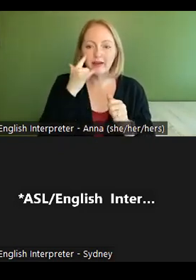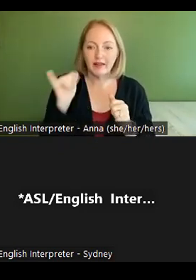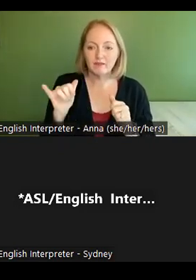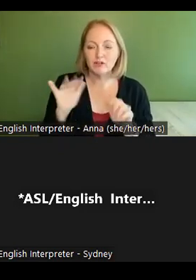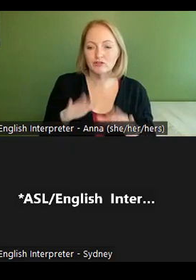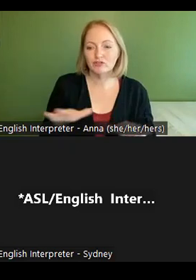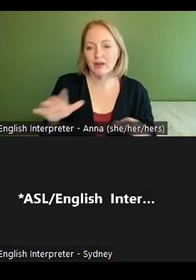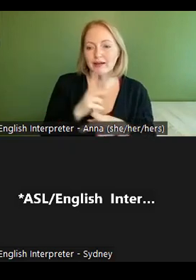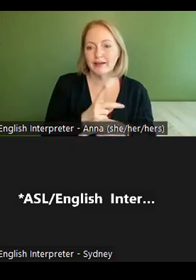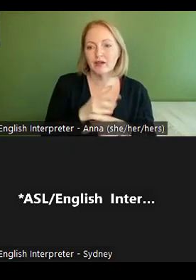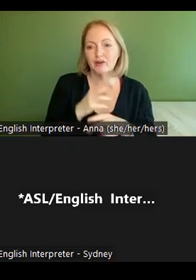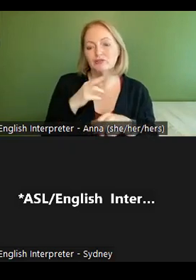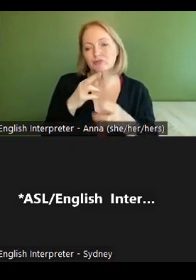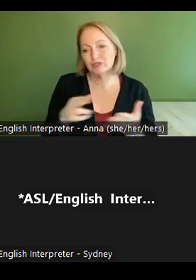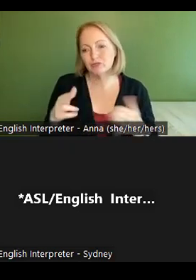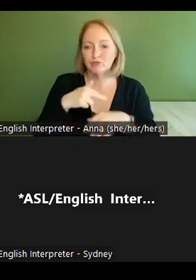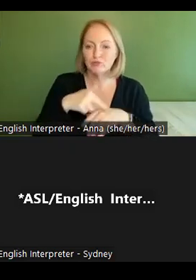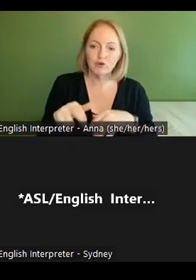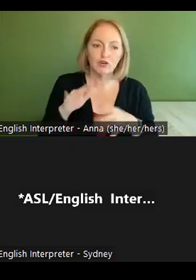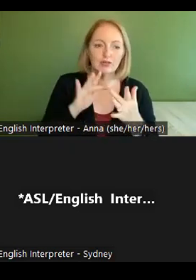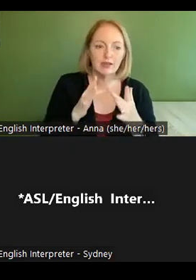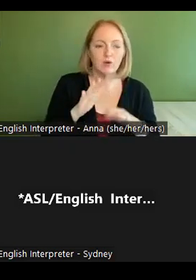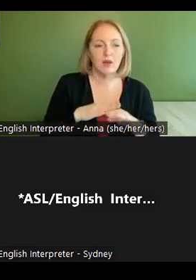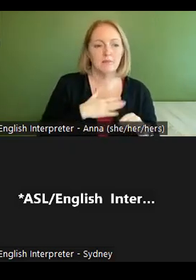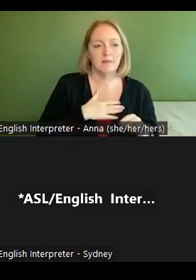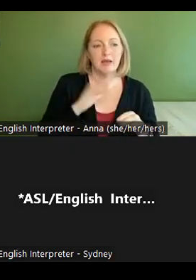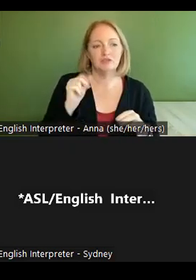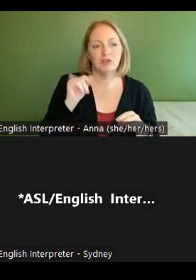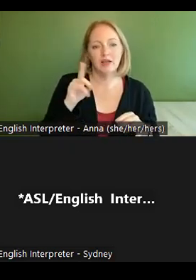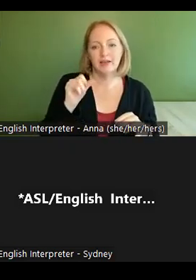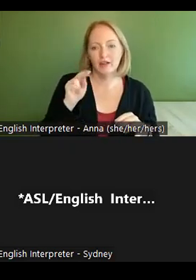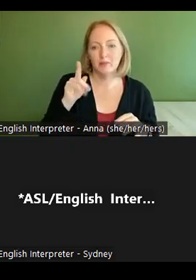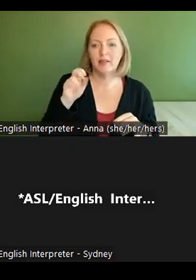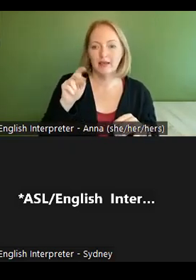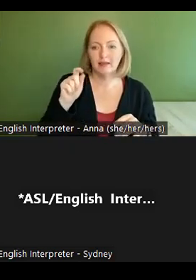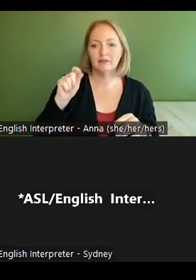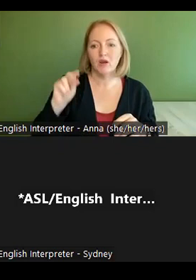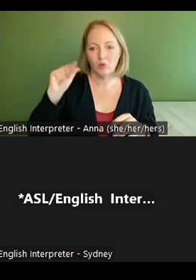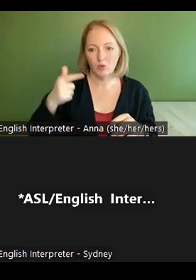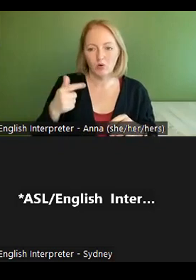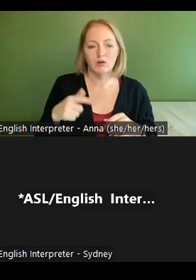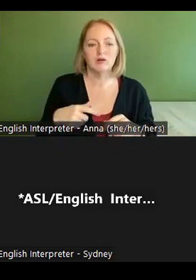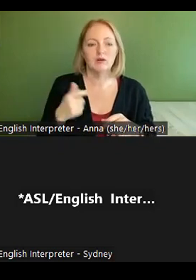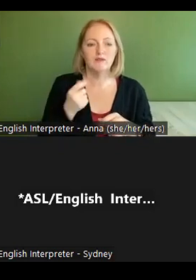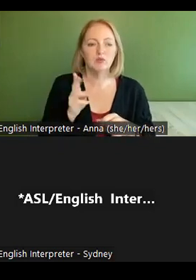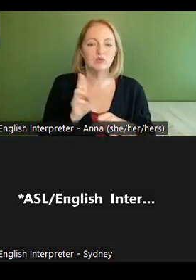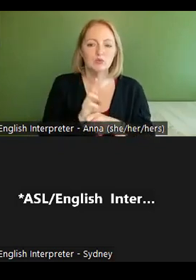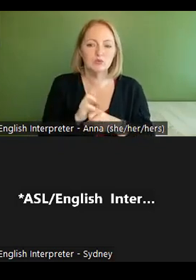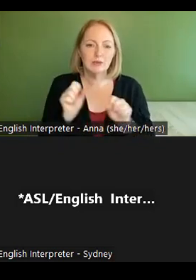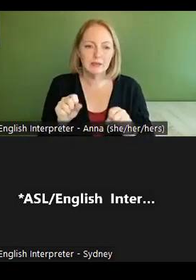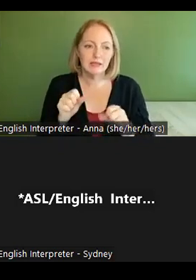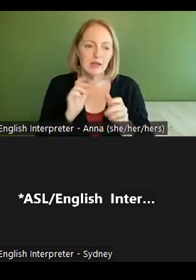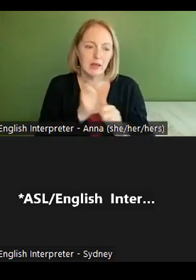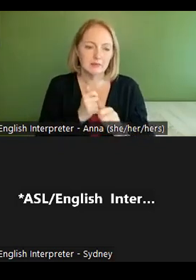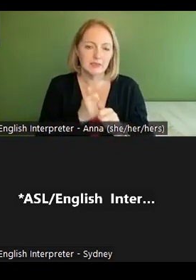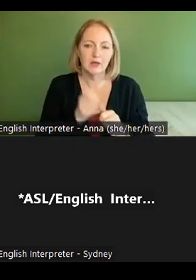Child Care Resource and Referral Network on mychildcareplan.org. So there's a couple usability updates that will